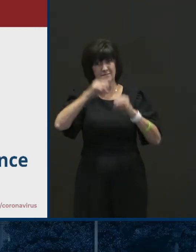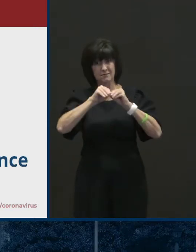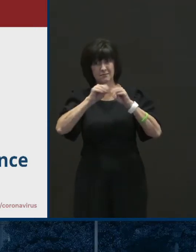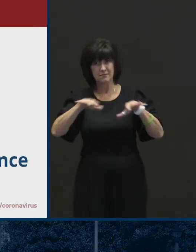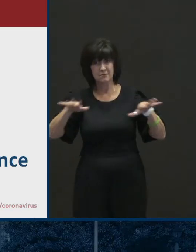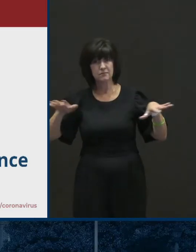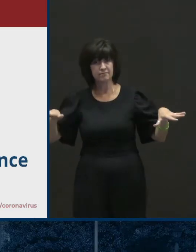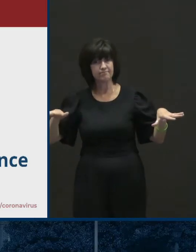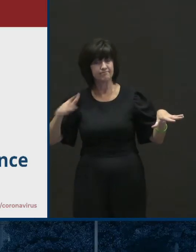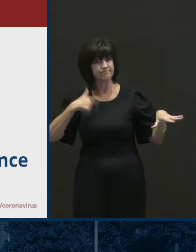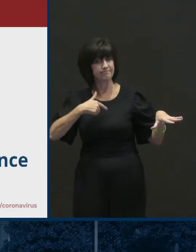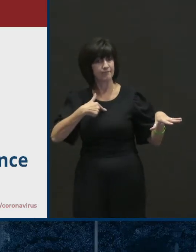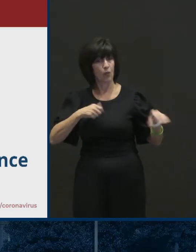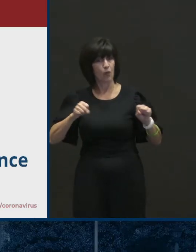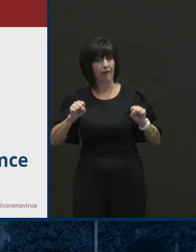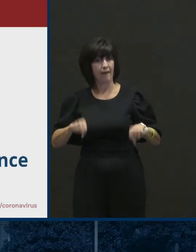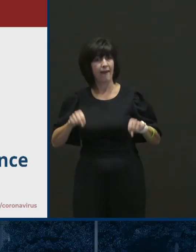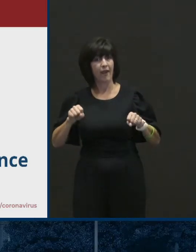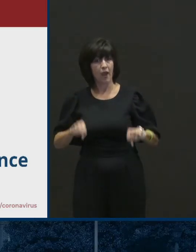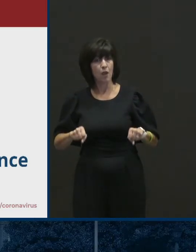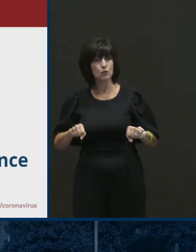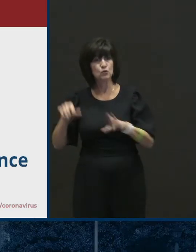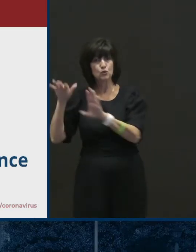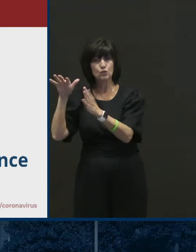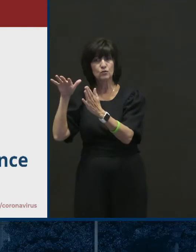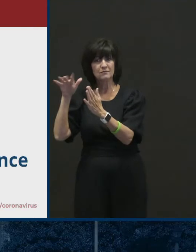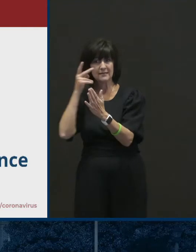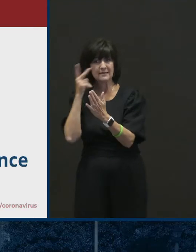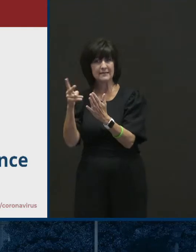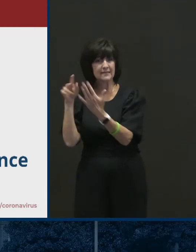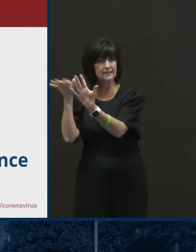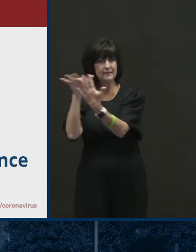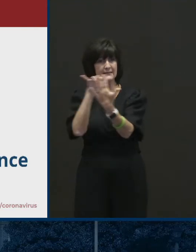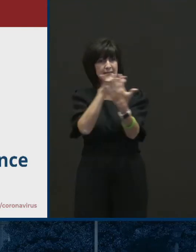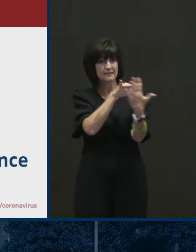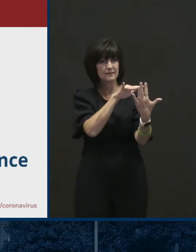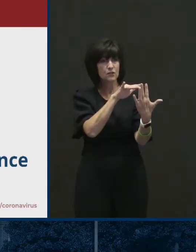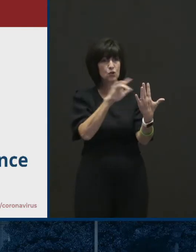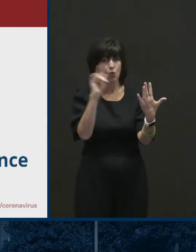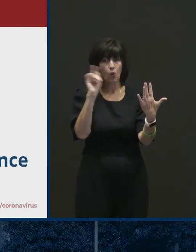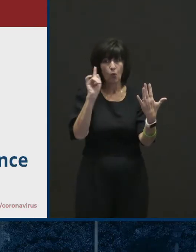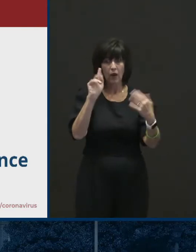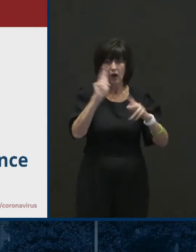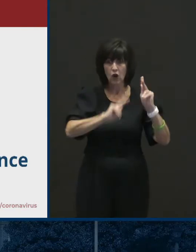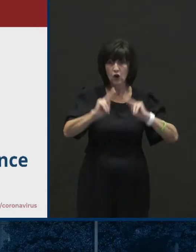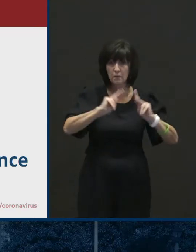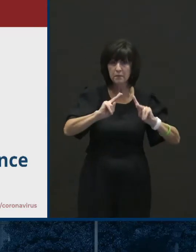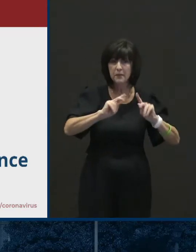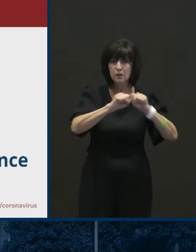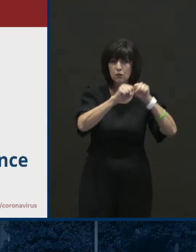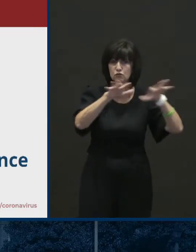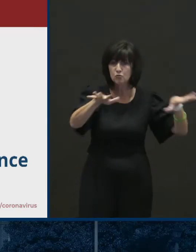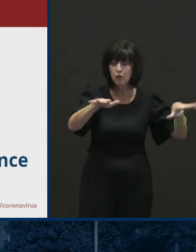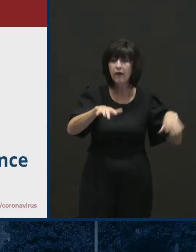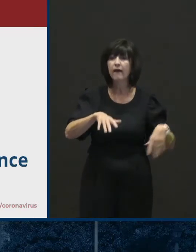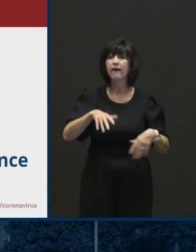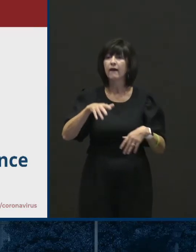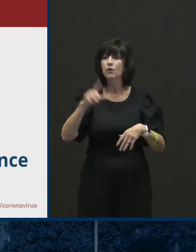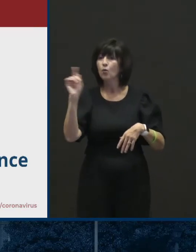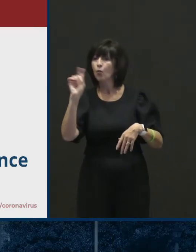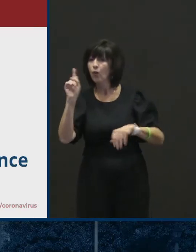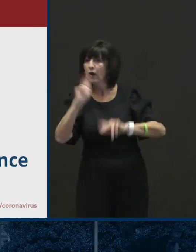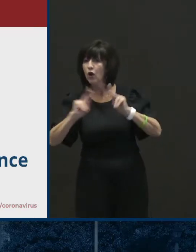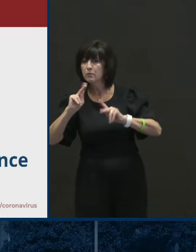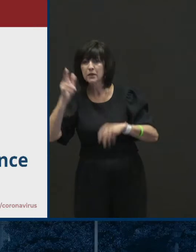the data that is giving us the information we need to better understand what's happening in the communities, and that includes through